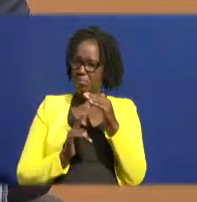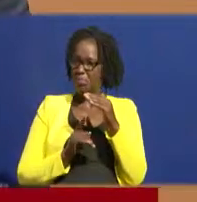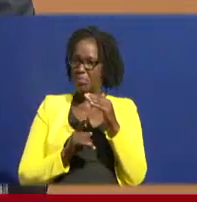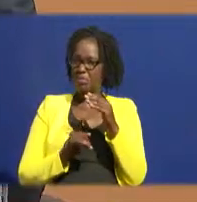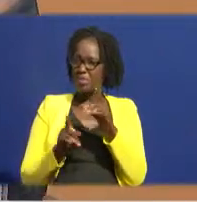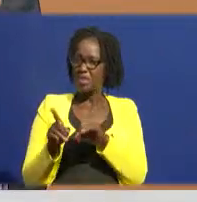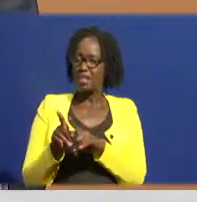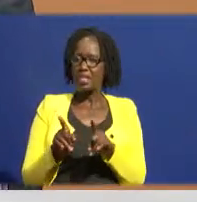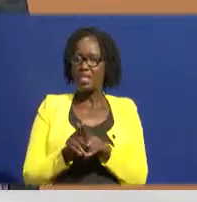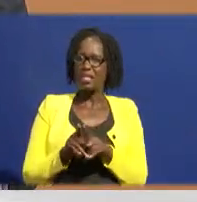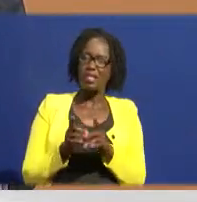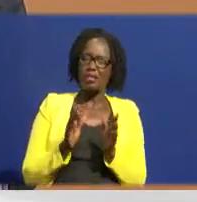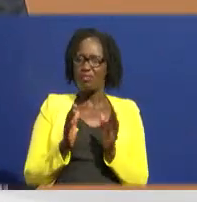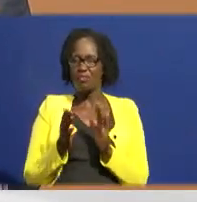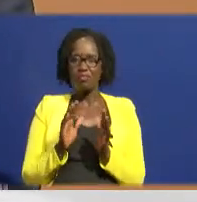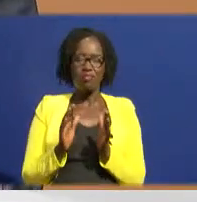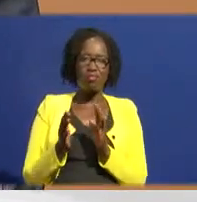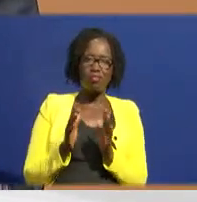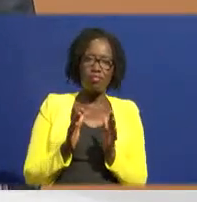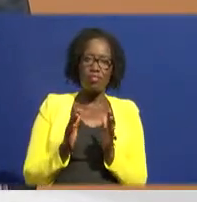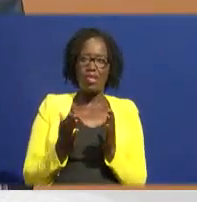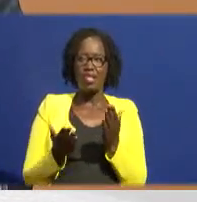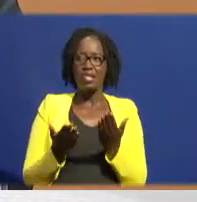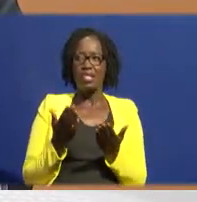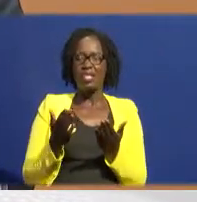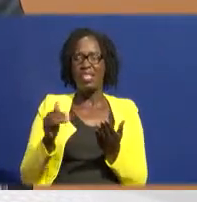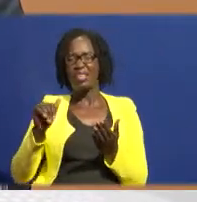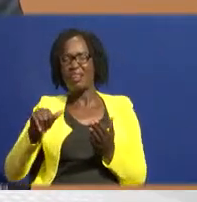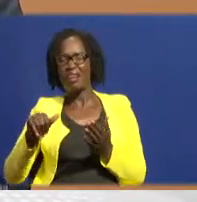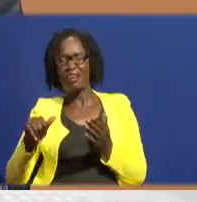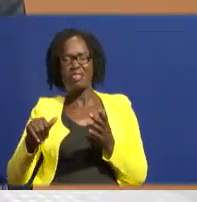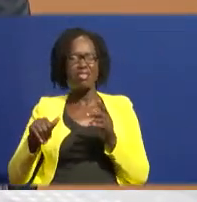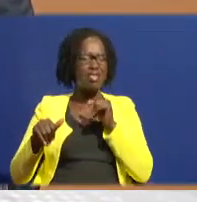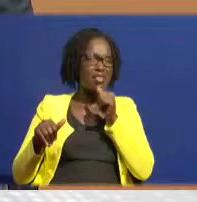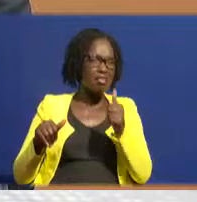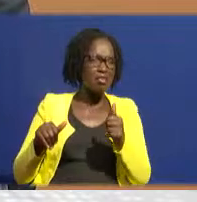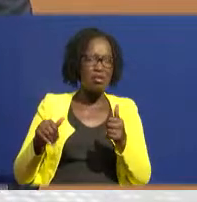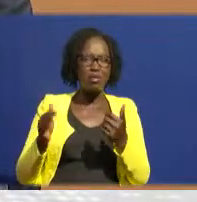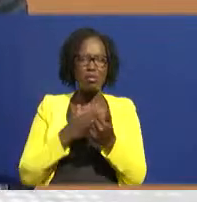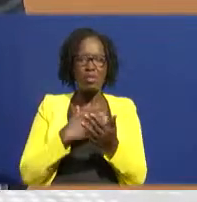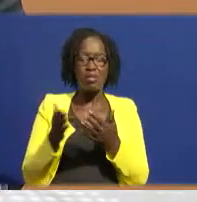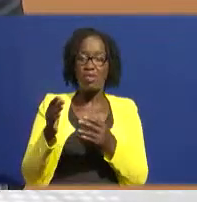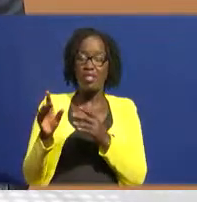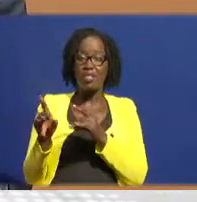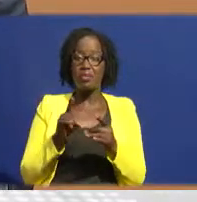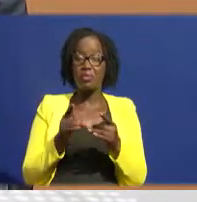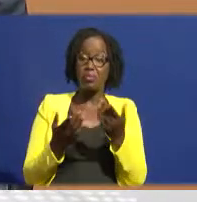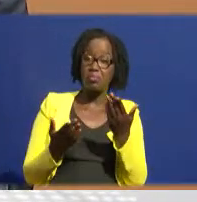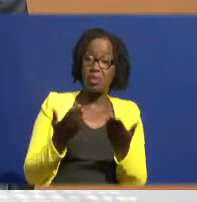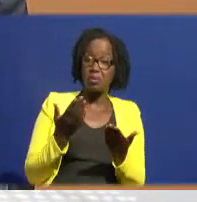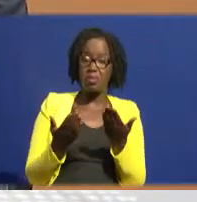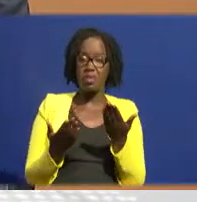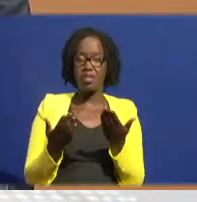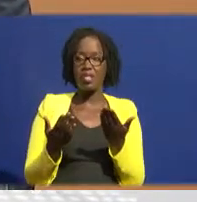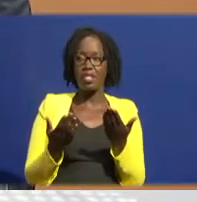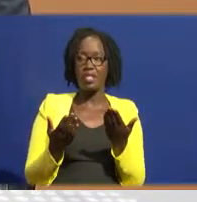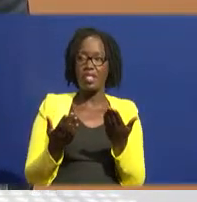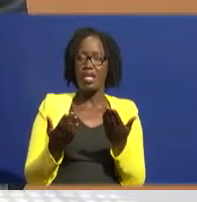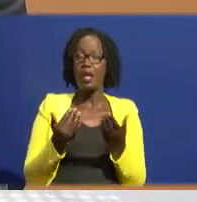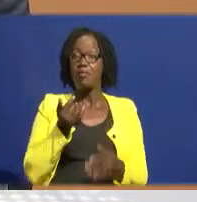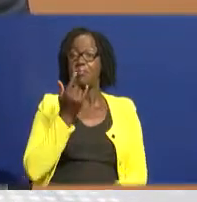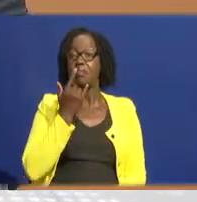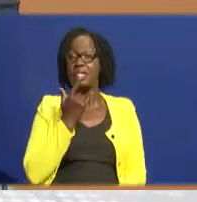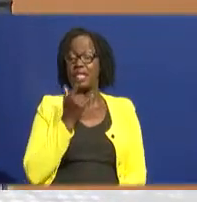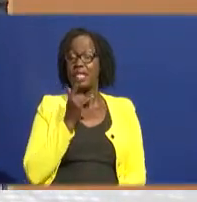still an error. It's either I can or I cannot. Mm-hmm. And whatever they do, probably they make a